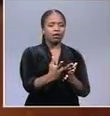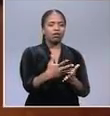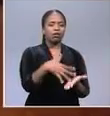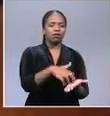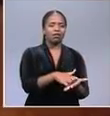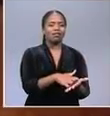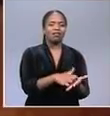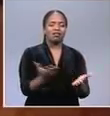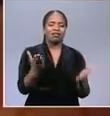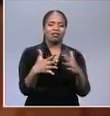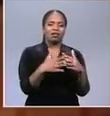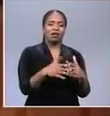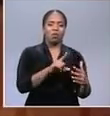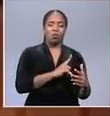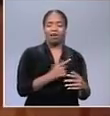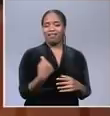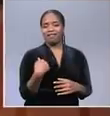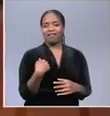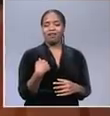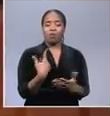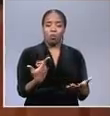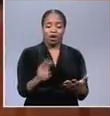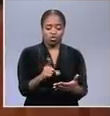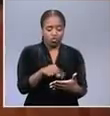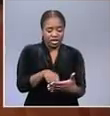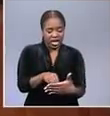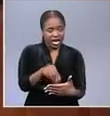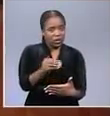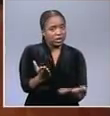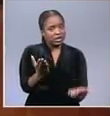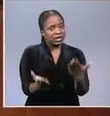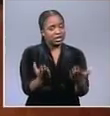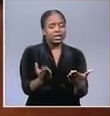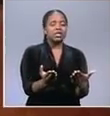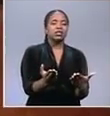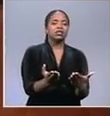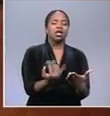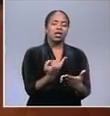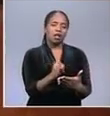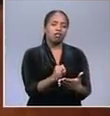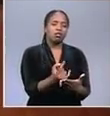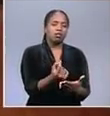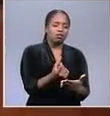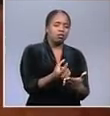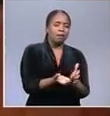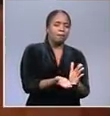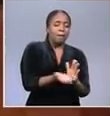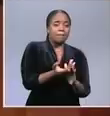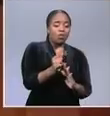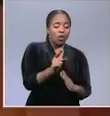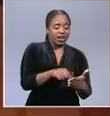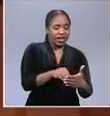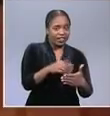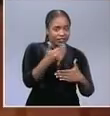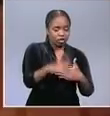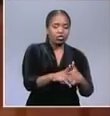dollar, and this is due to that risk-off trade that we are seeing. But the local currency may stage a mild recovery after those